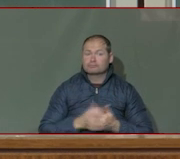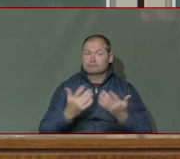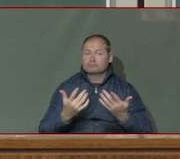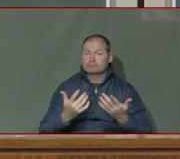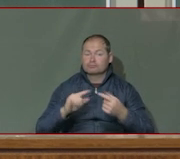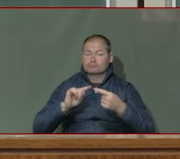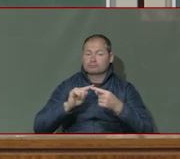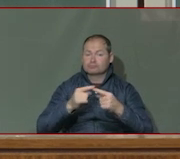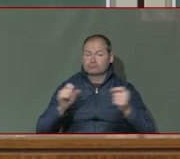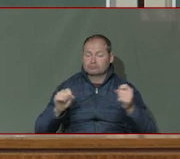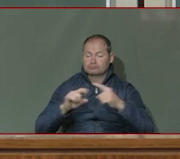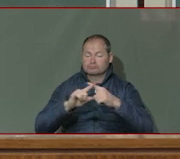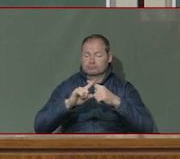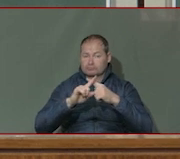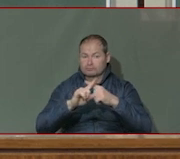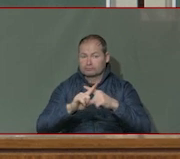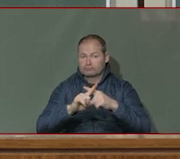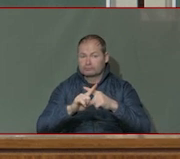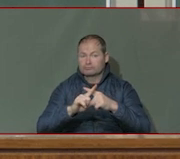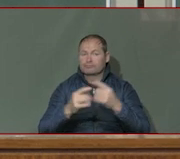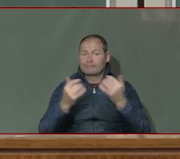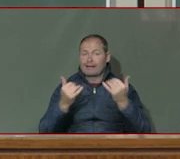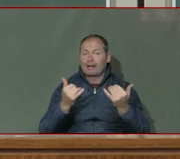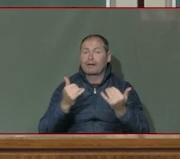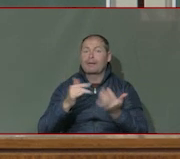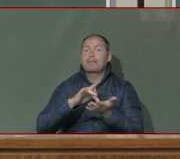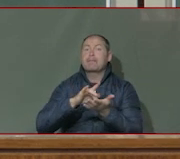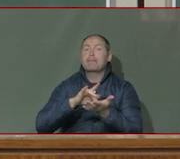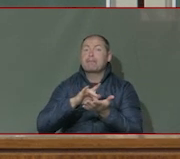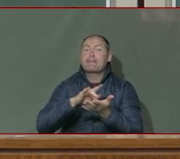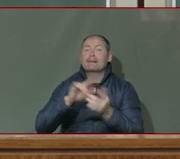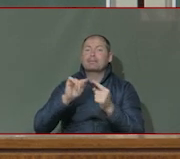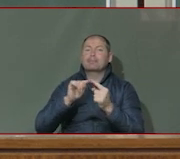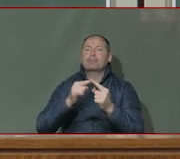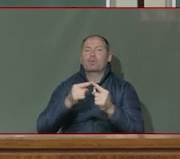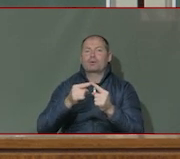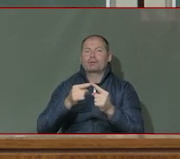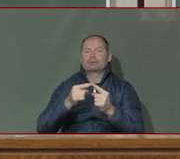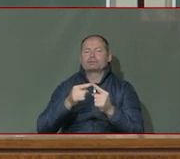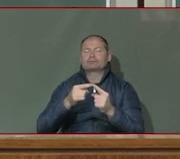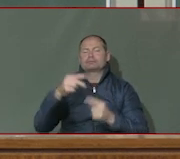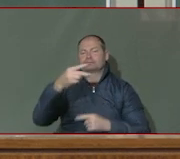of intersection of the diagonals, it's the midpoint, which is equal